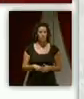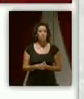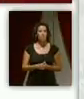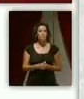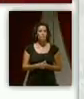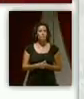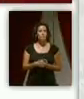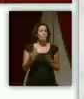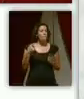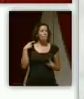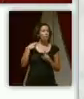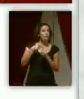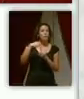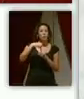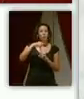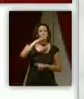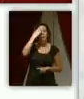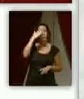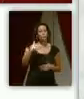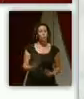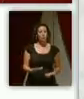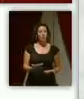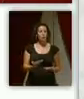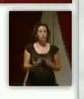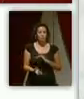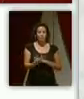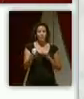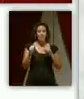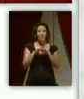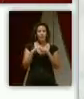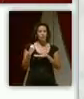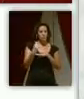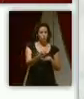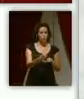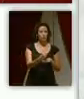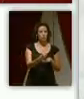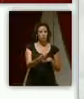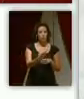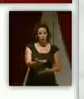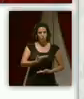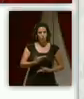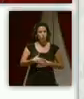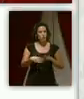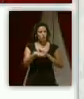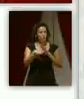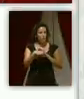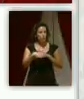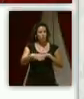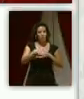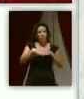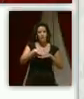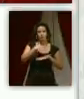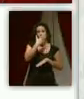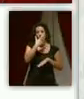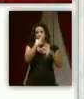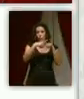accessibility. The leading goal of A-Mobile is to set up support